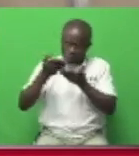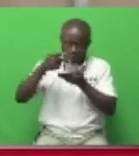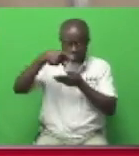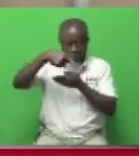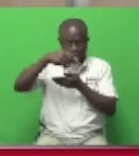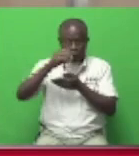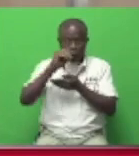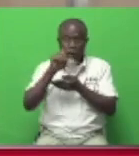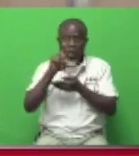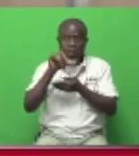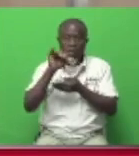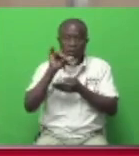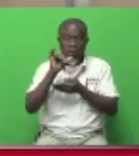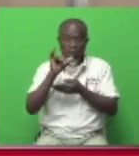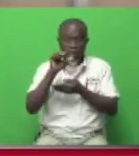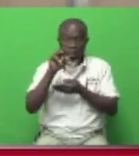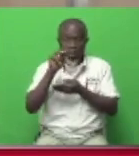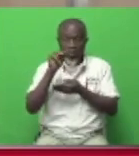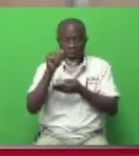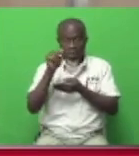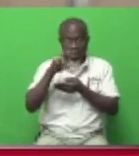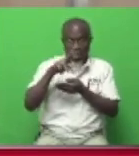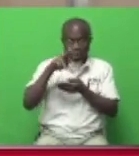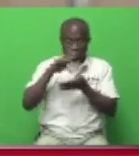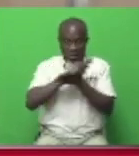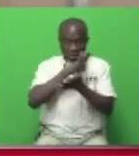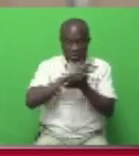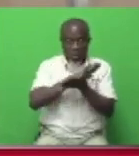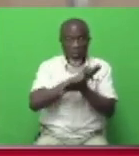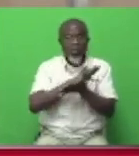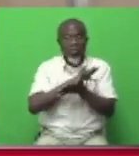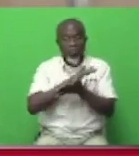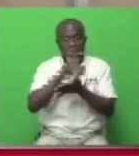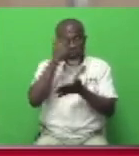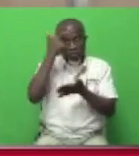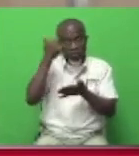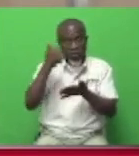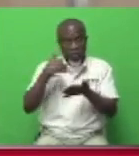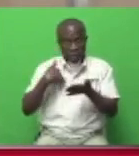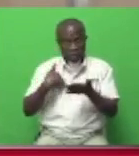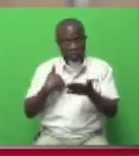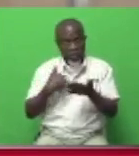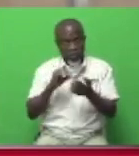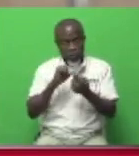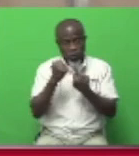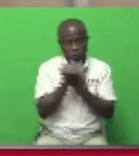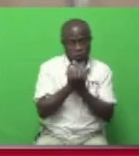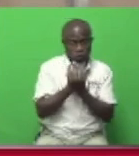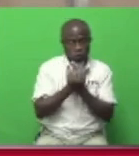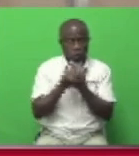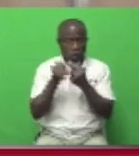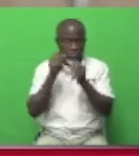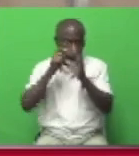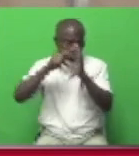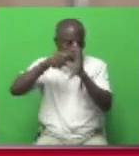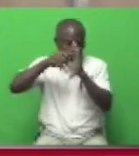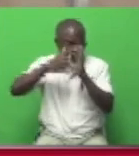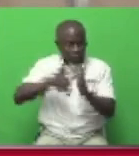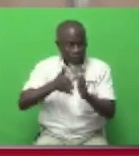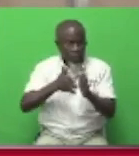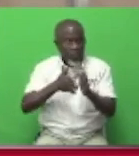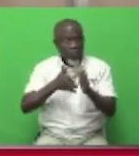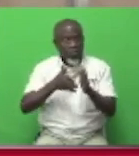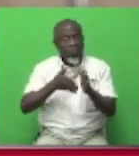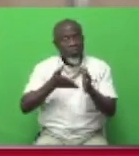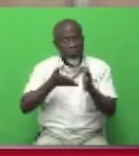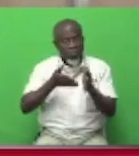am making reference to this in particular because I have social media, my social media pages, and I know members of the public will often reach